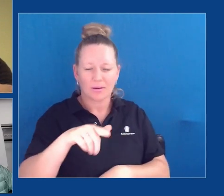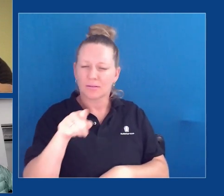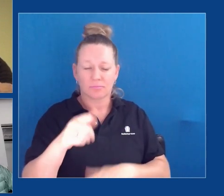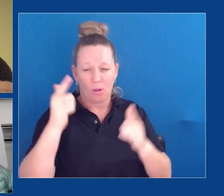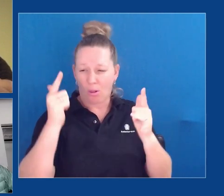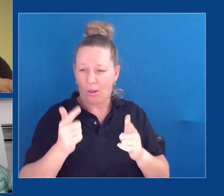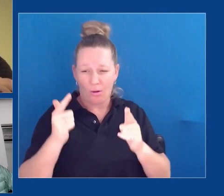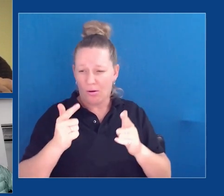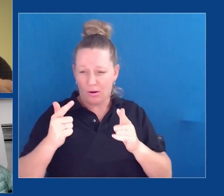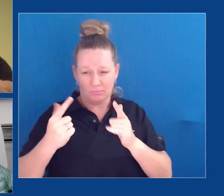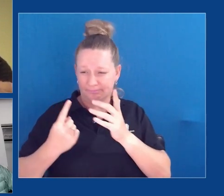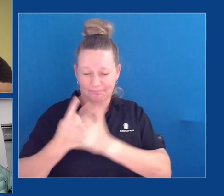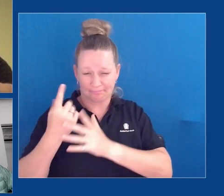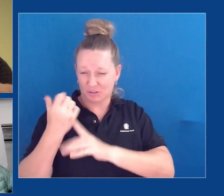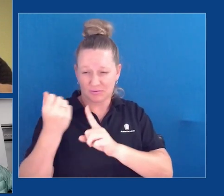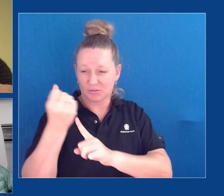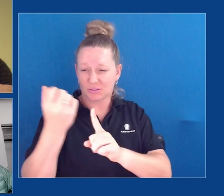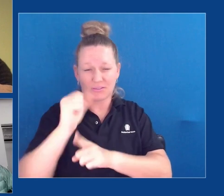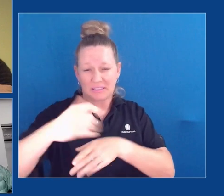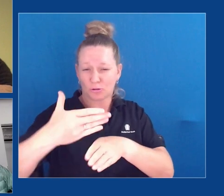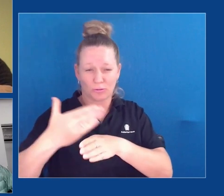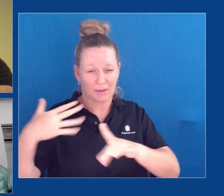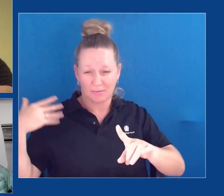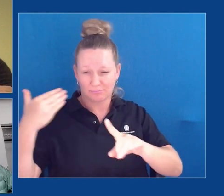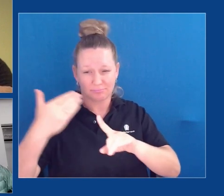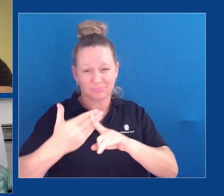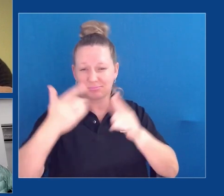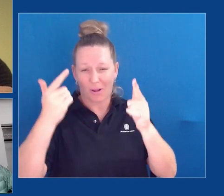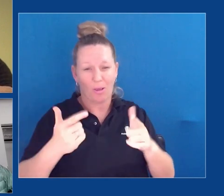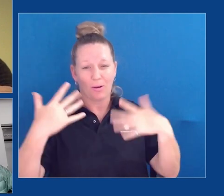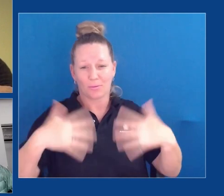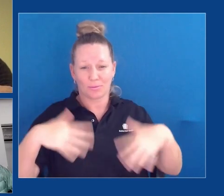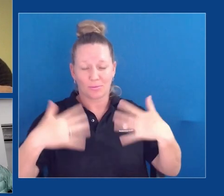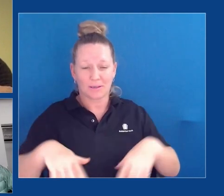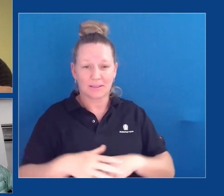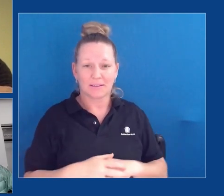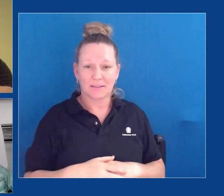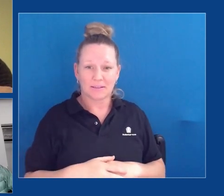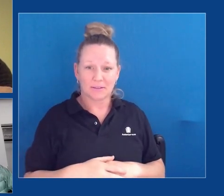career, including, I think, somewhat safe to say,